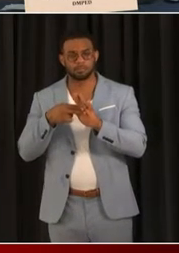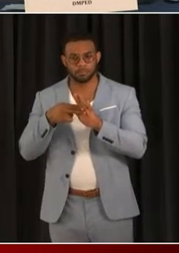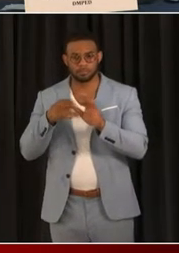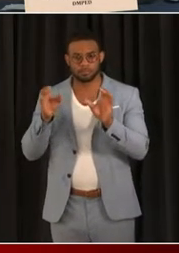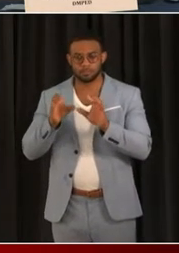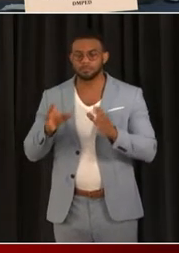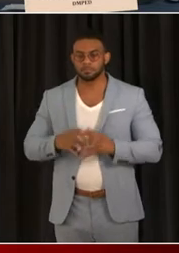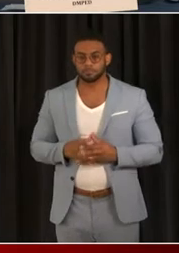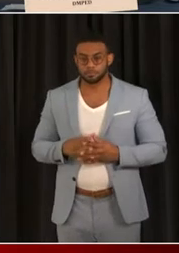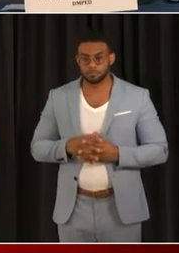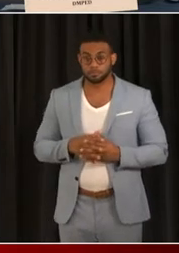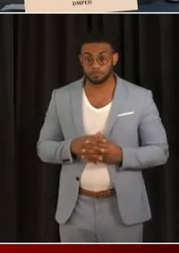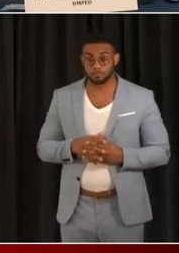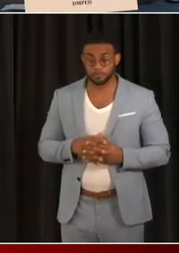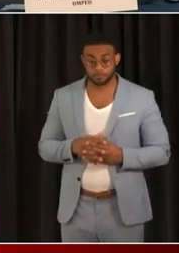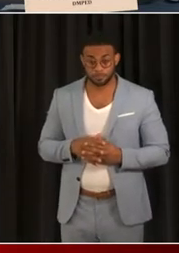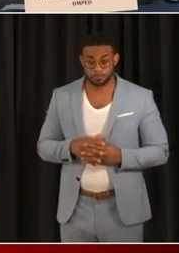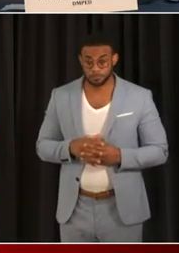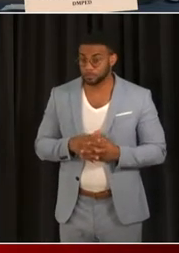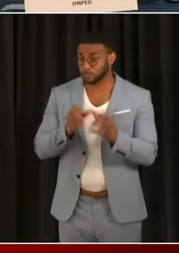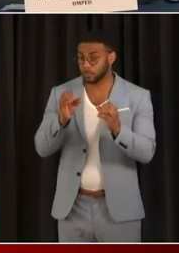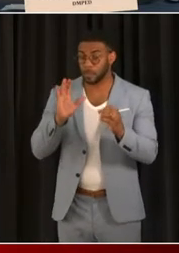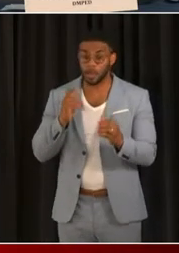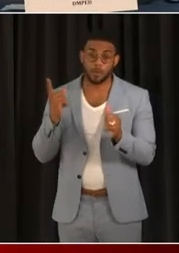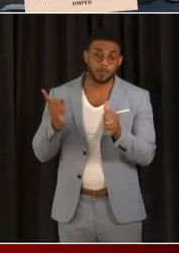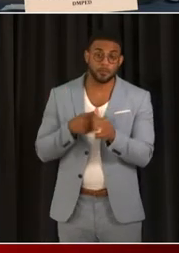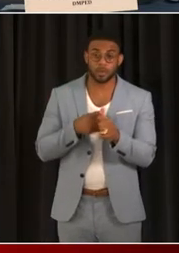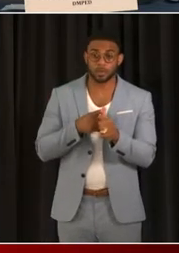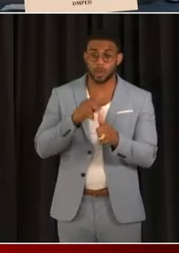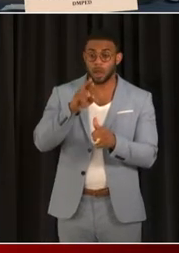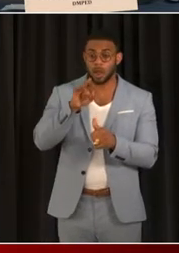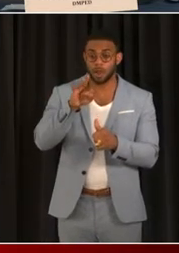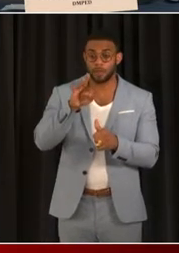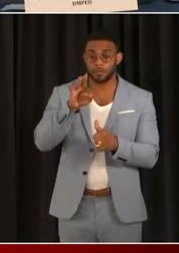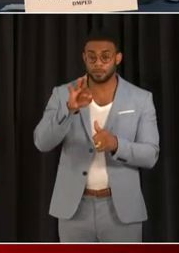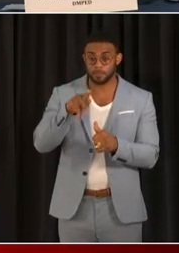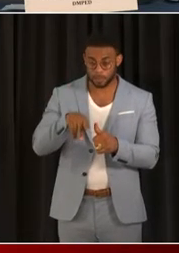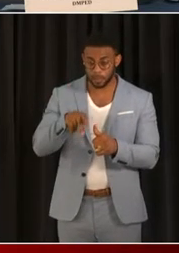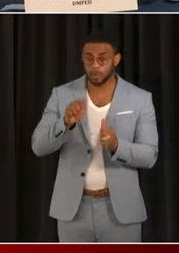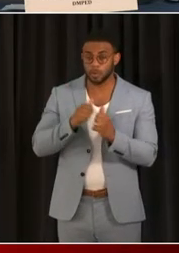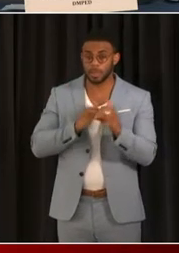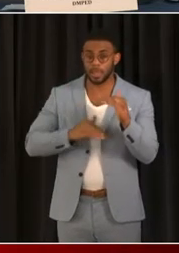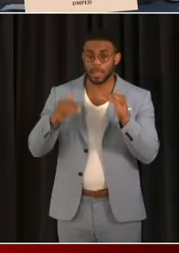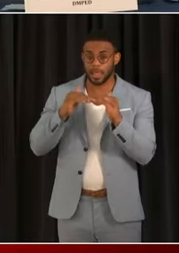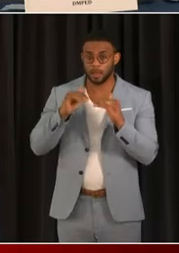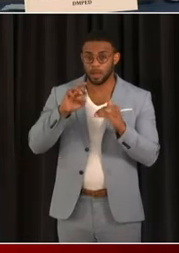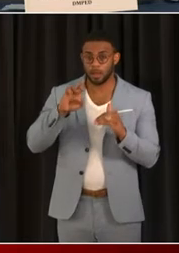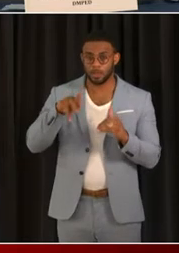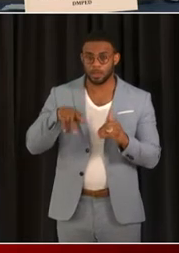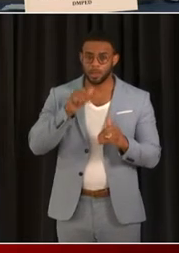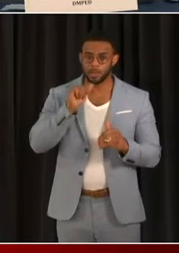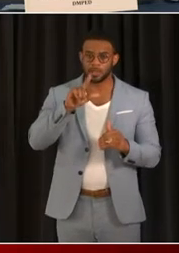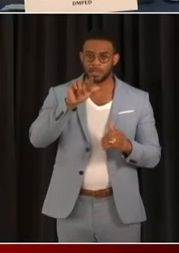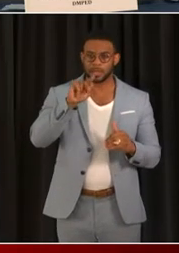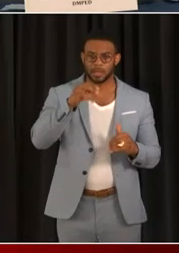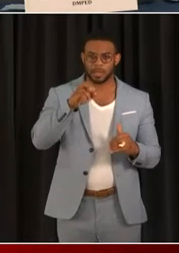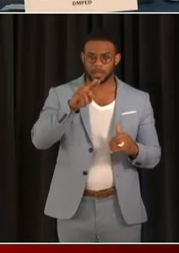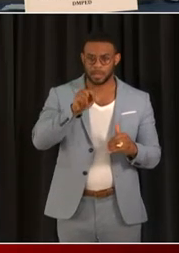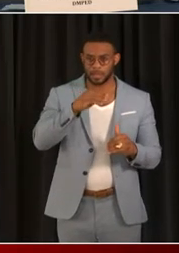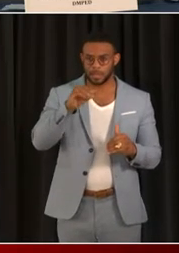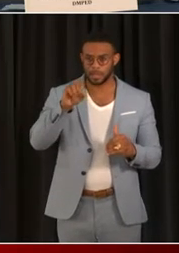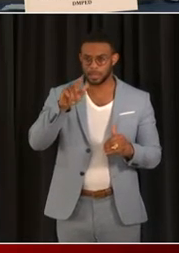Business Administration, or SBA definition. And so our first RFP with the Equity RFP was the Langston and